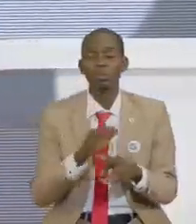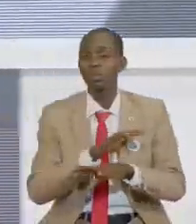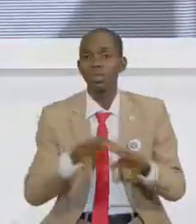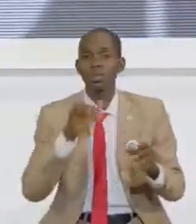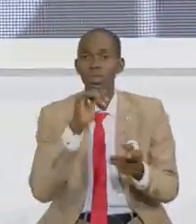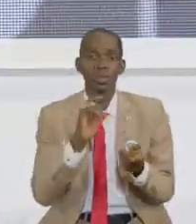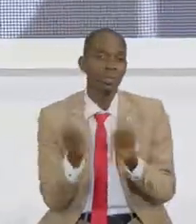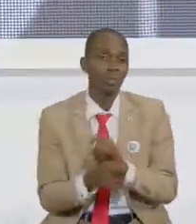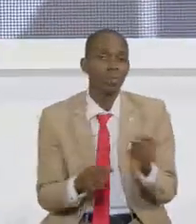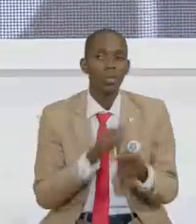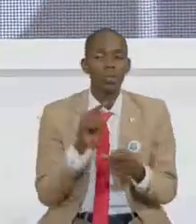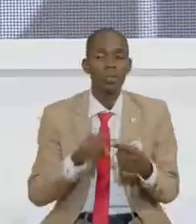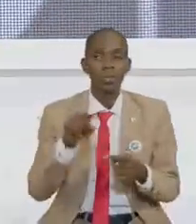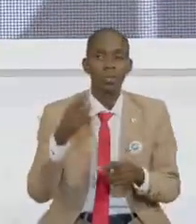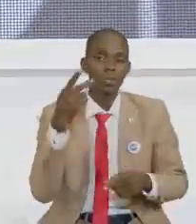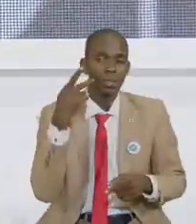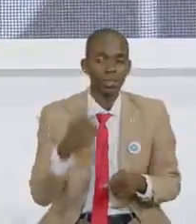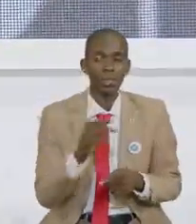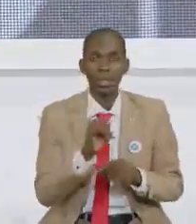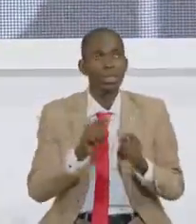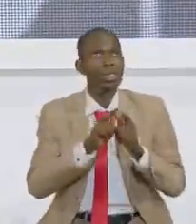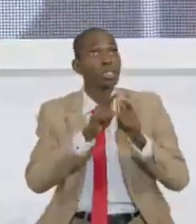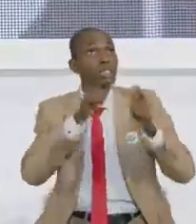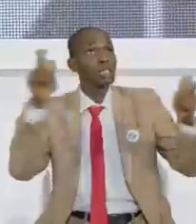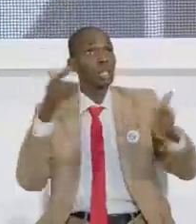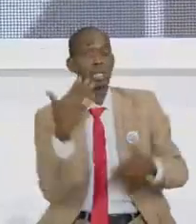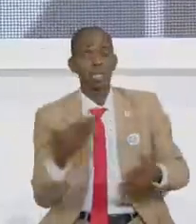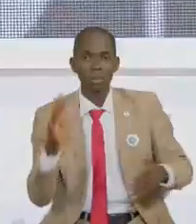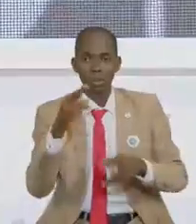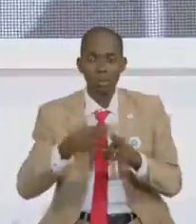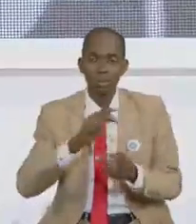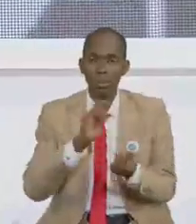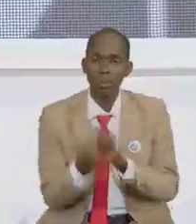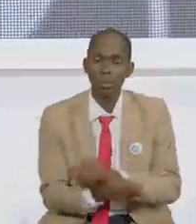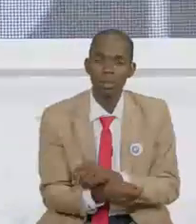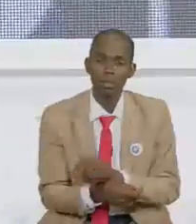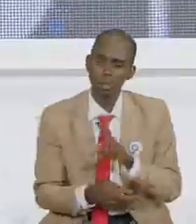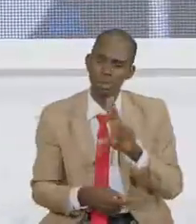When you see a terrific figure, your name doesn't change.